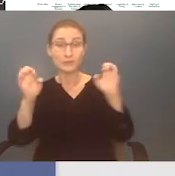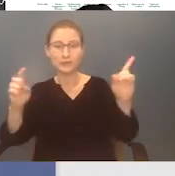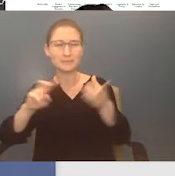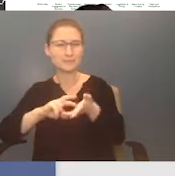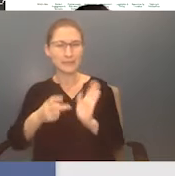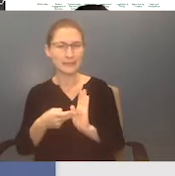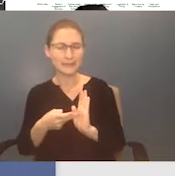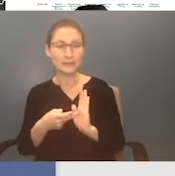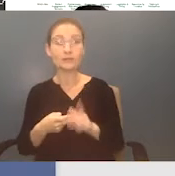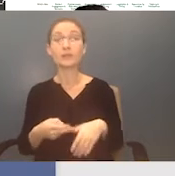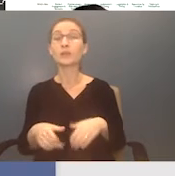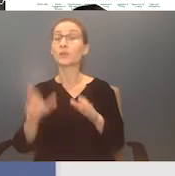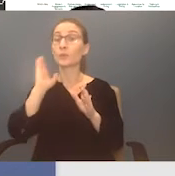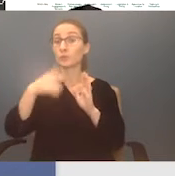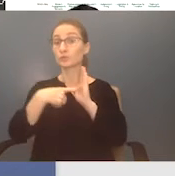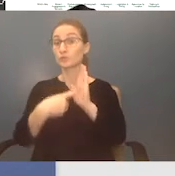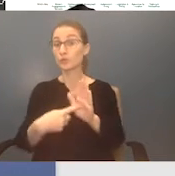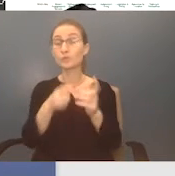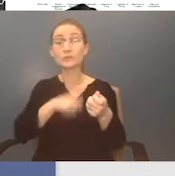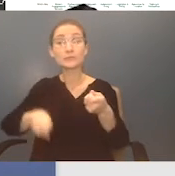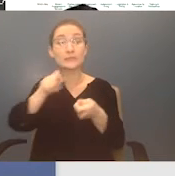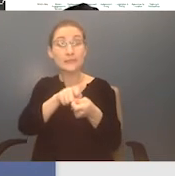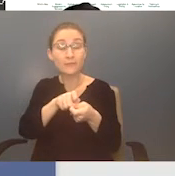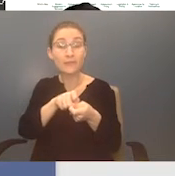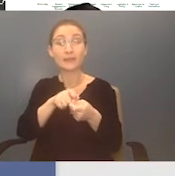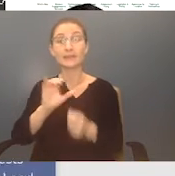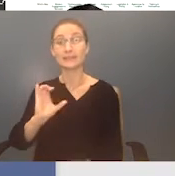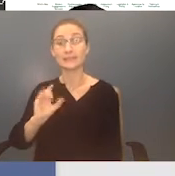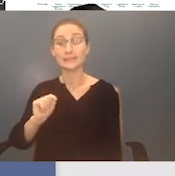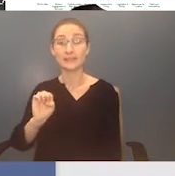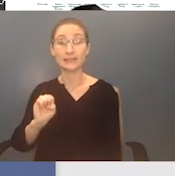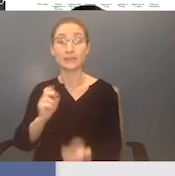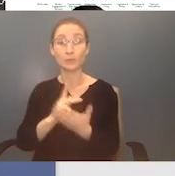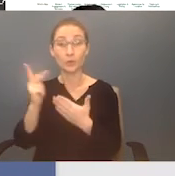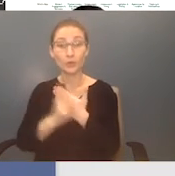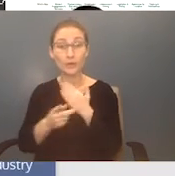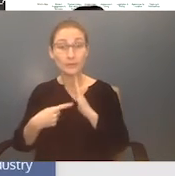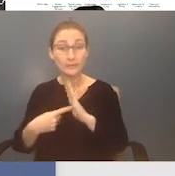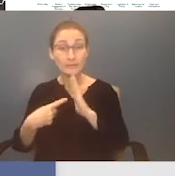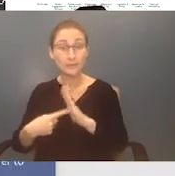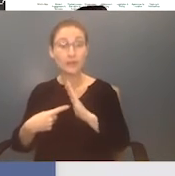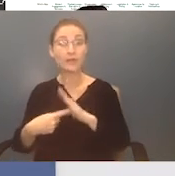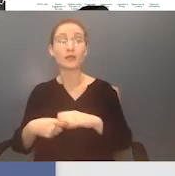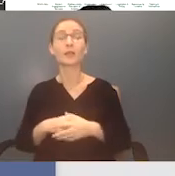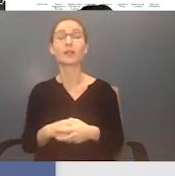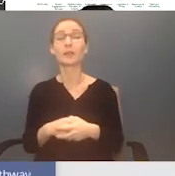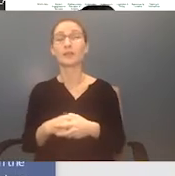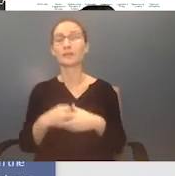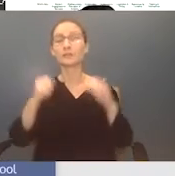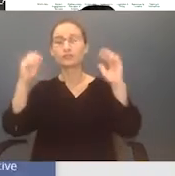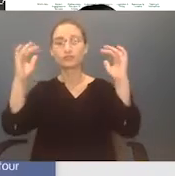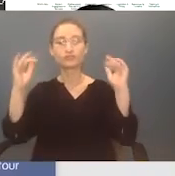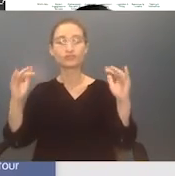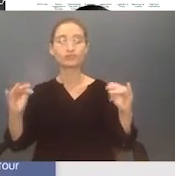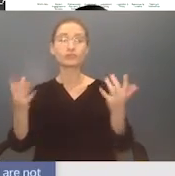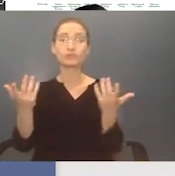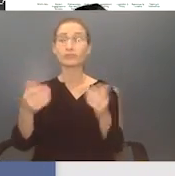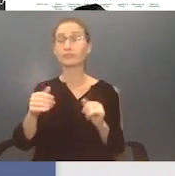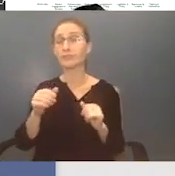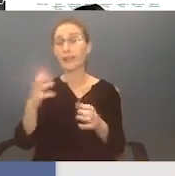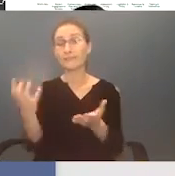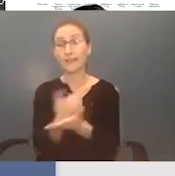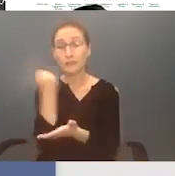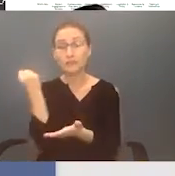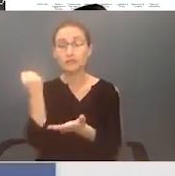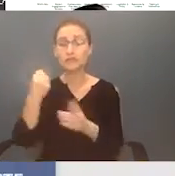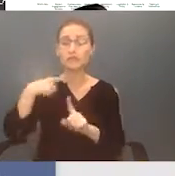you through the career clusters and specific CTE program examples. And then goes into like the advantages